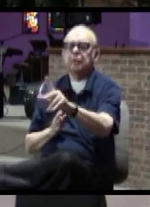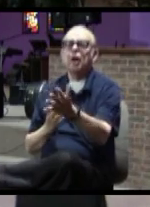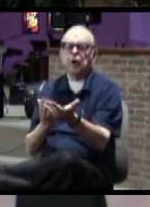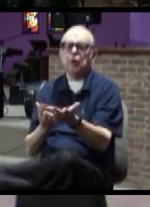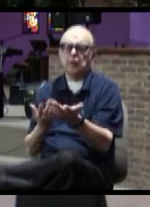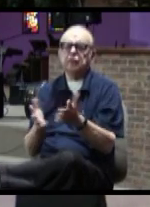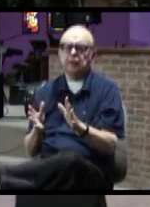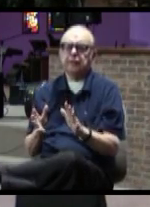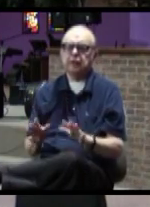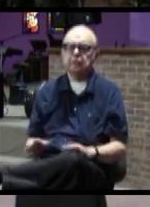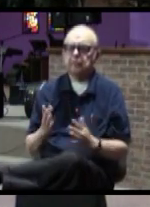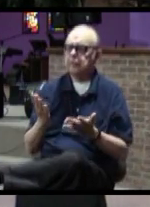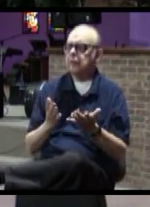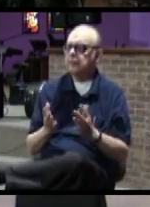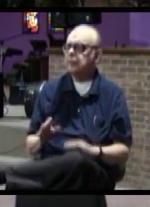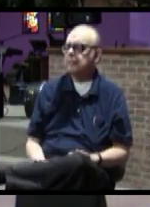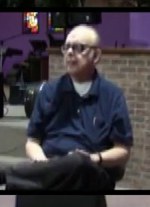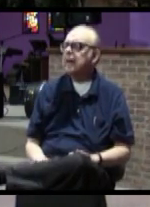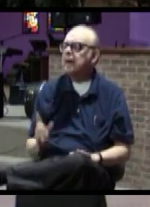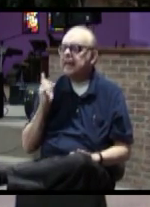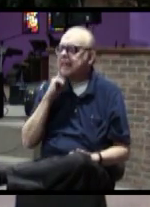And this is something that